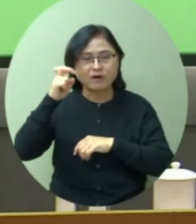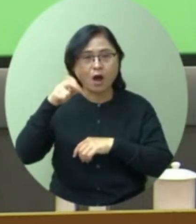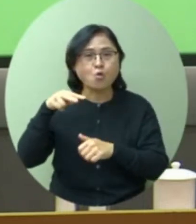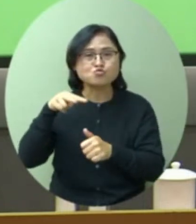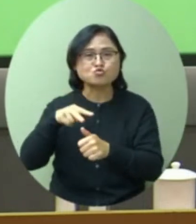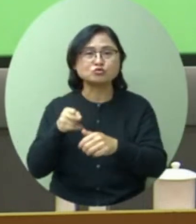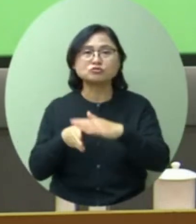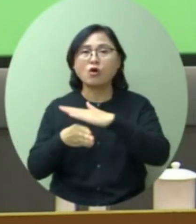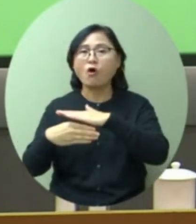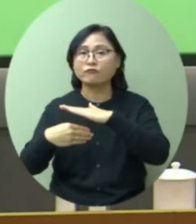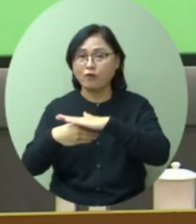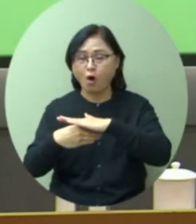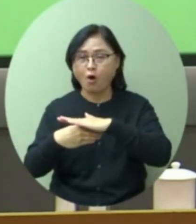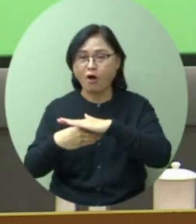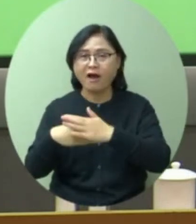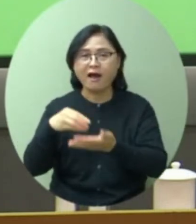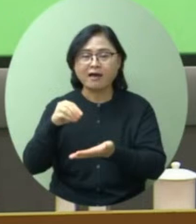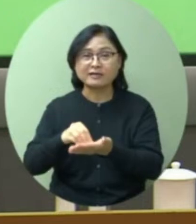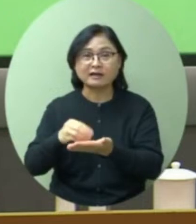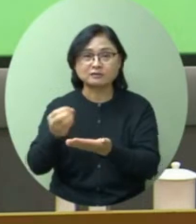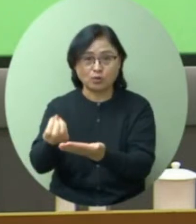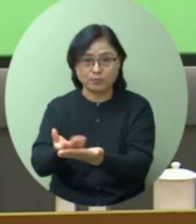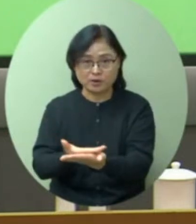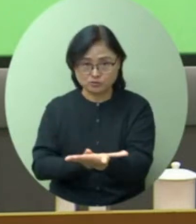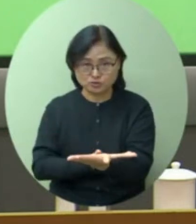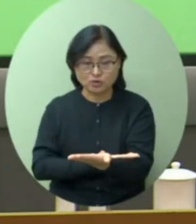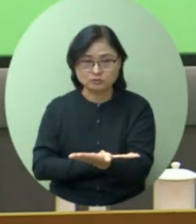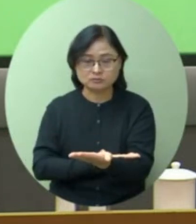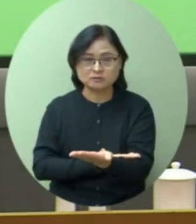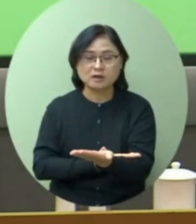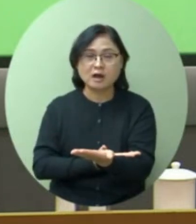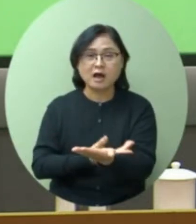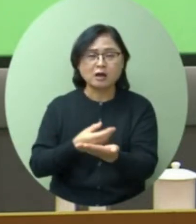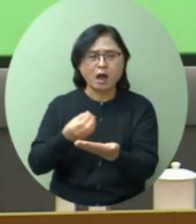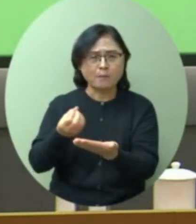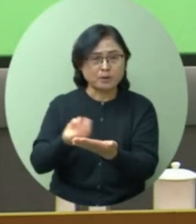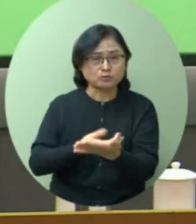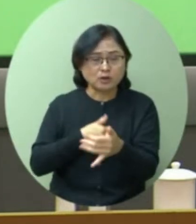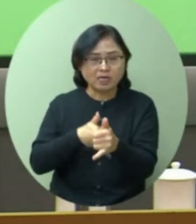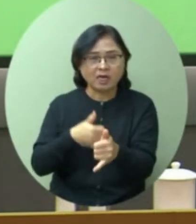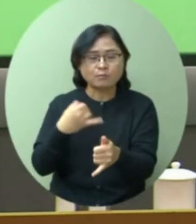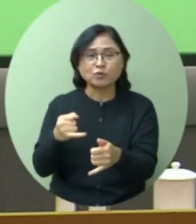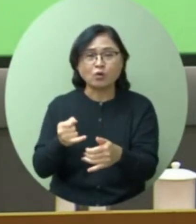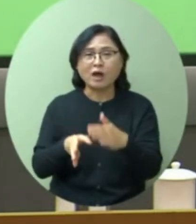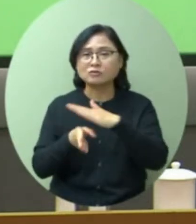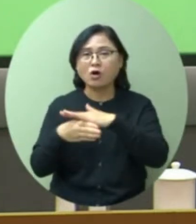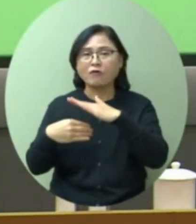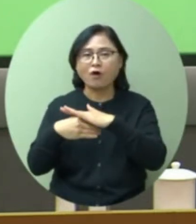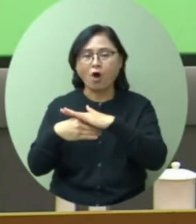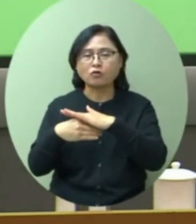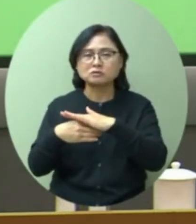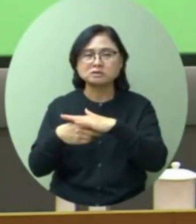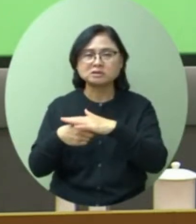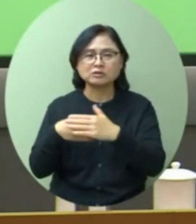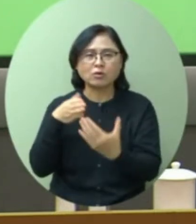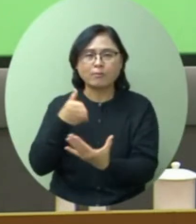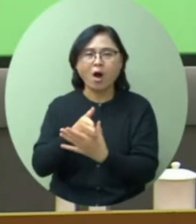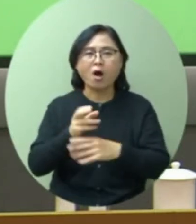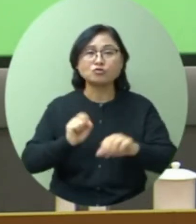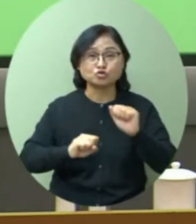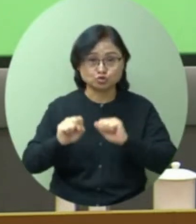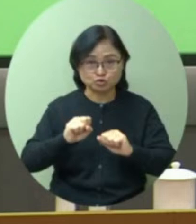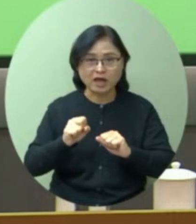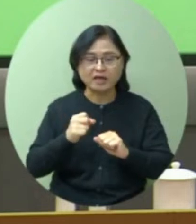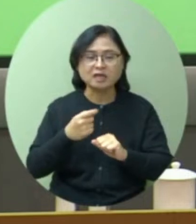which we will take action against, because they will not be regarded as the right